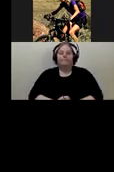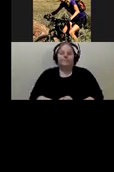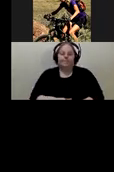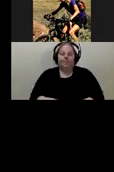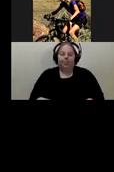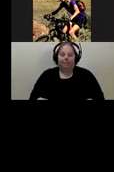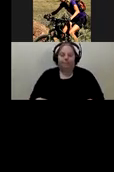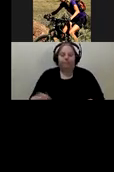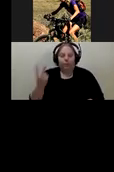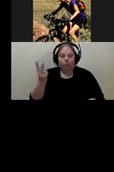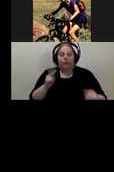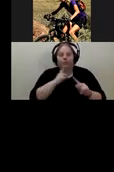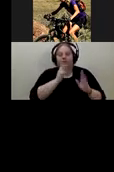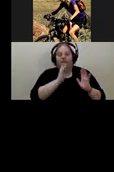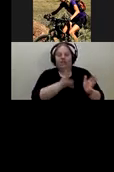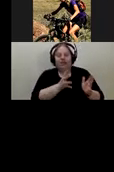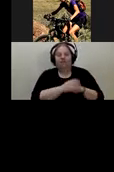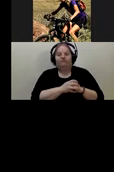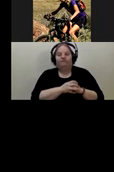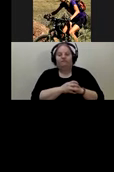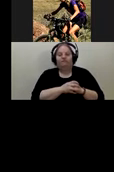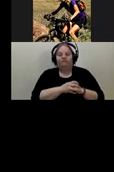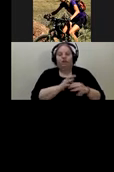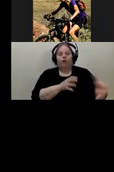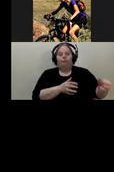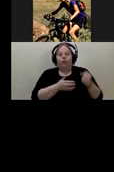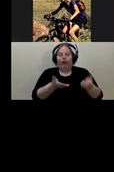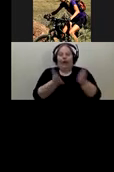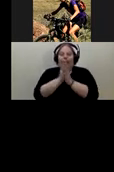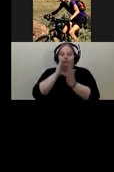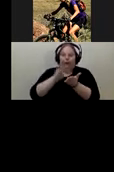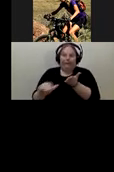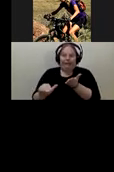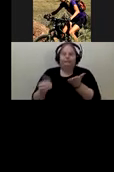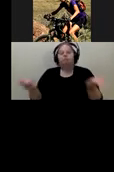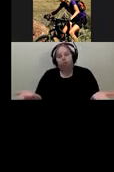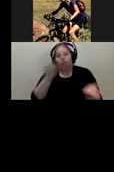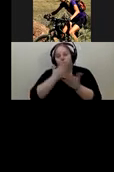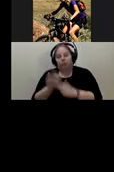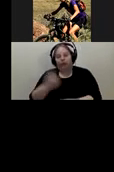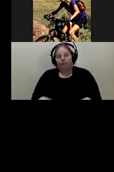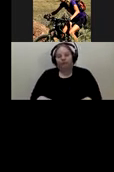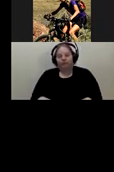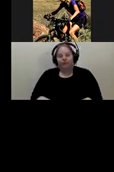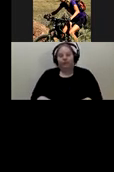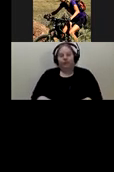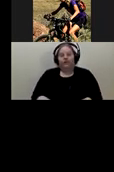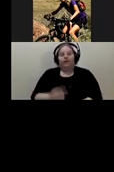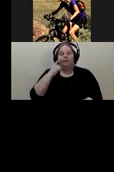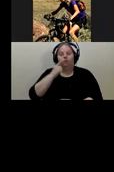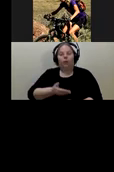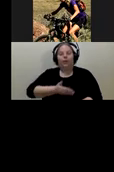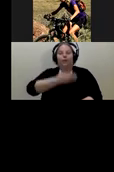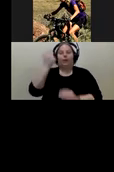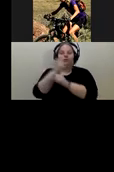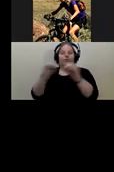Two people say, leave it, pull it and ask for forgiveness. Yeah, that's good. It's a greater good kind of thing. You're right about that. Call